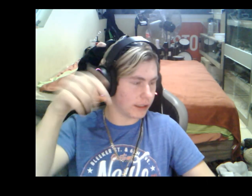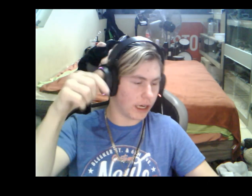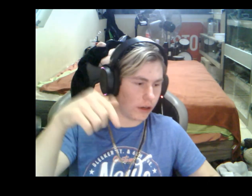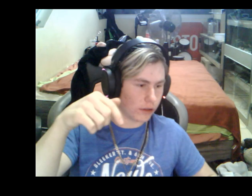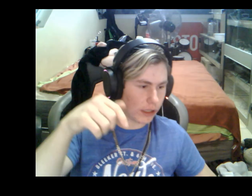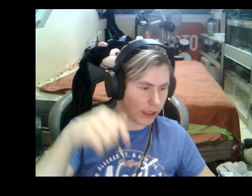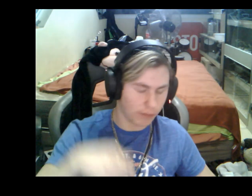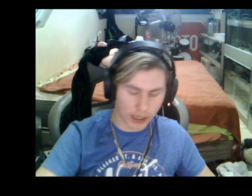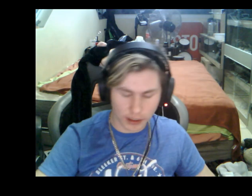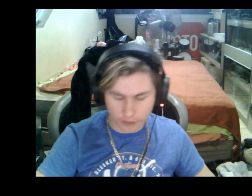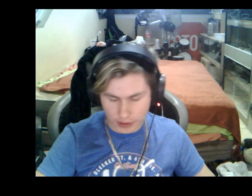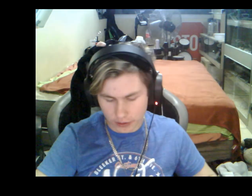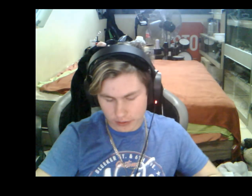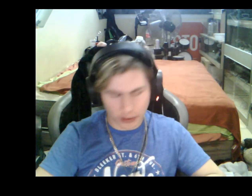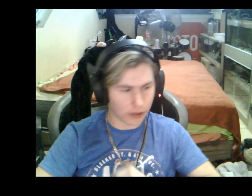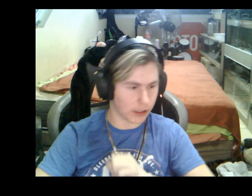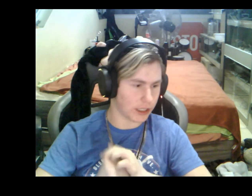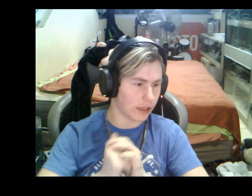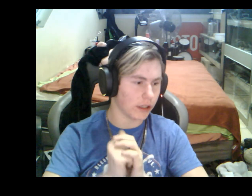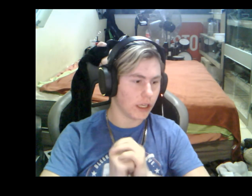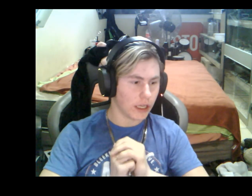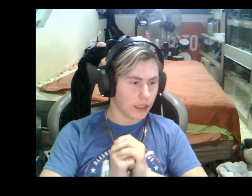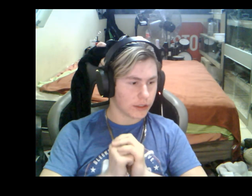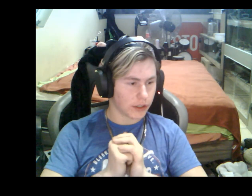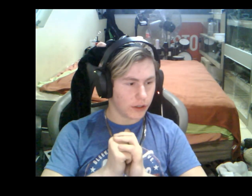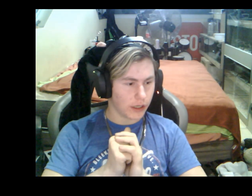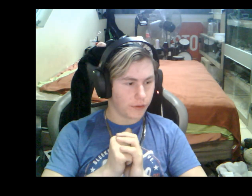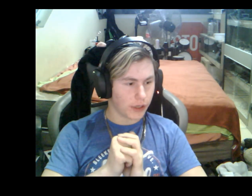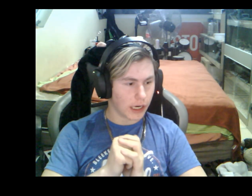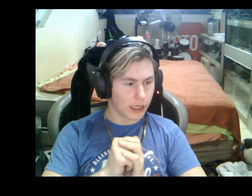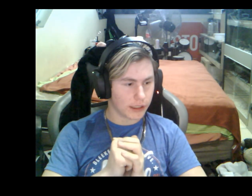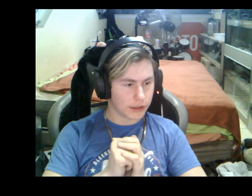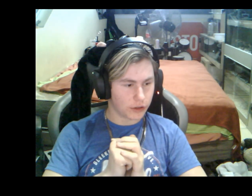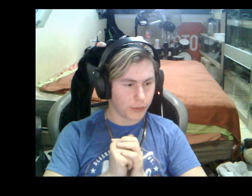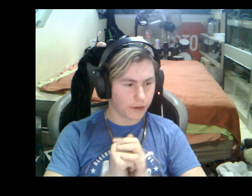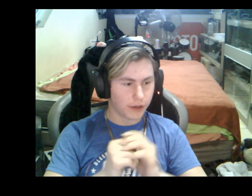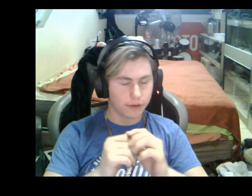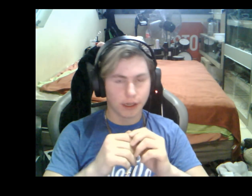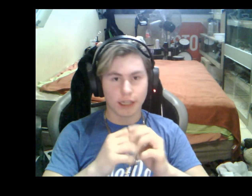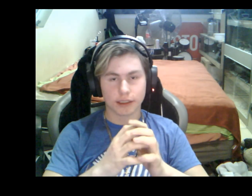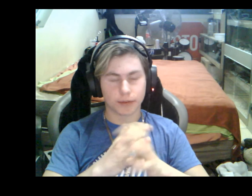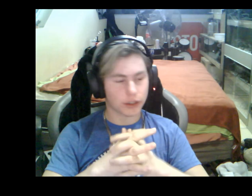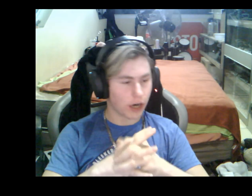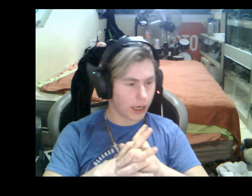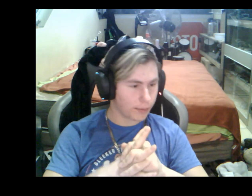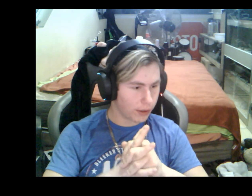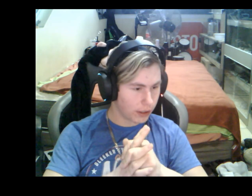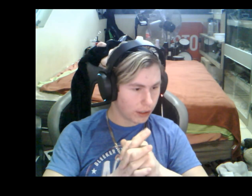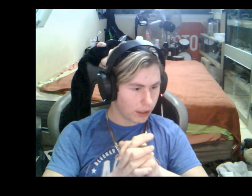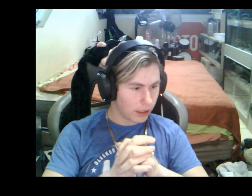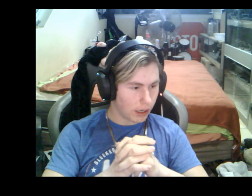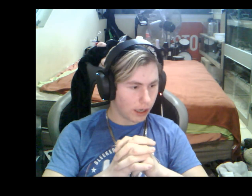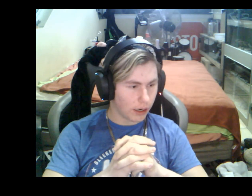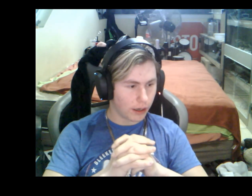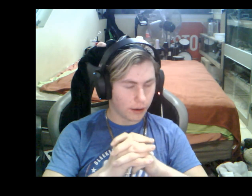It's down in my other videos down on the channel. So if you guys do me a favor and subscribe,